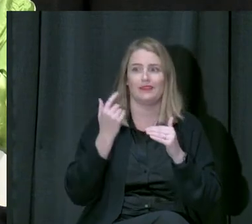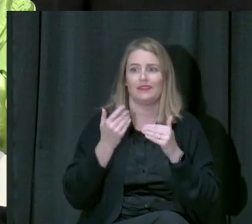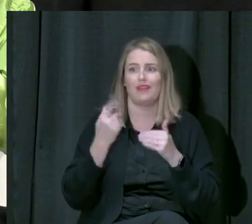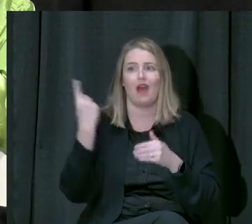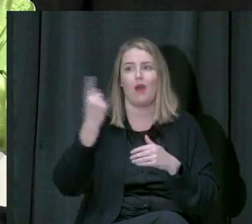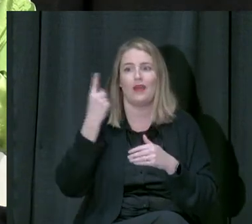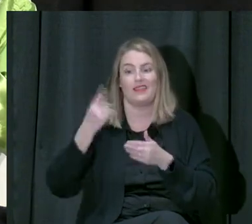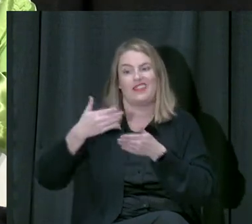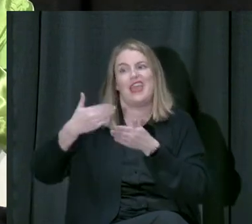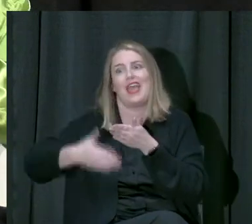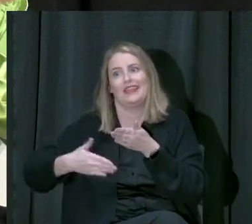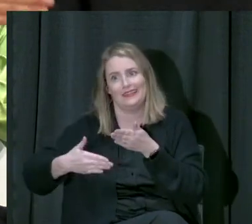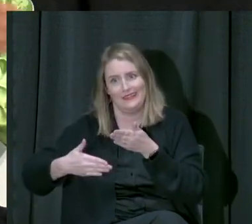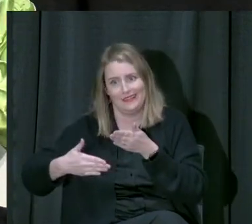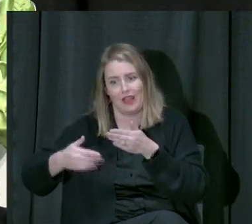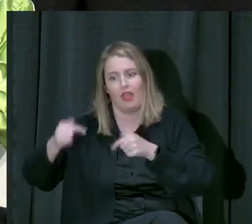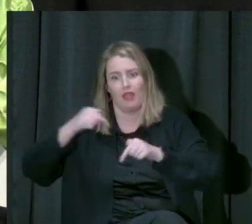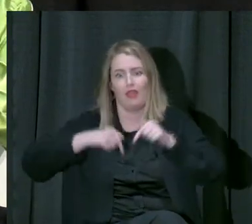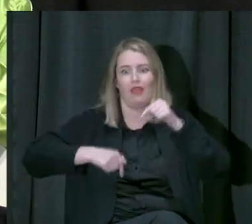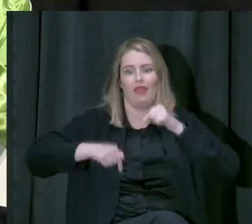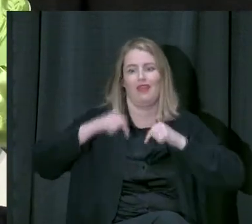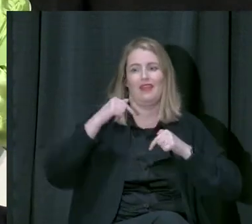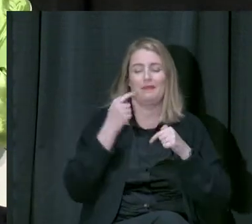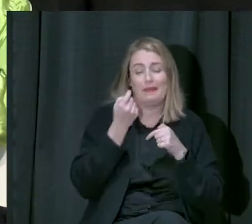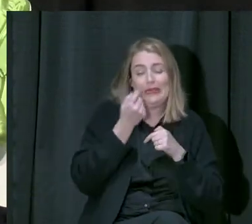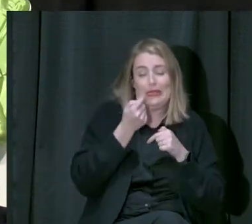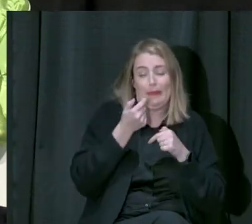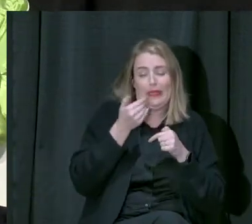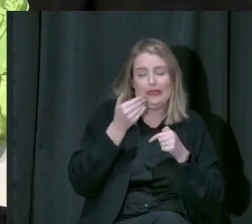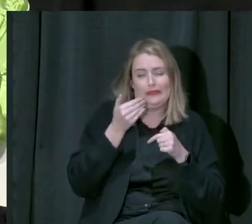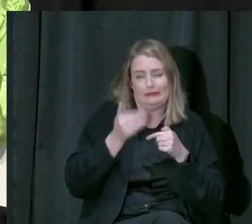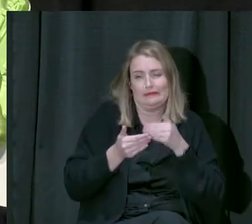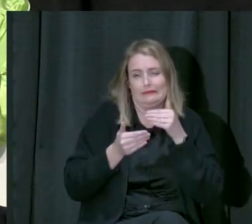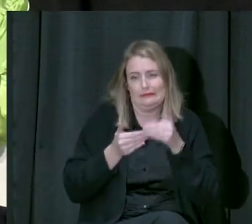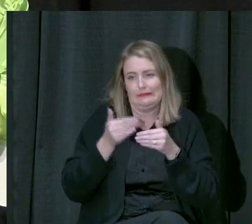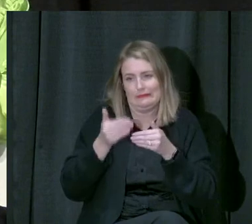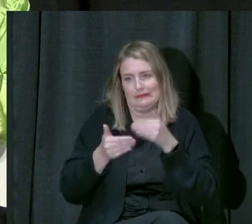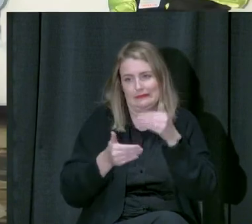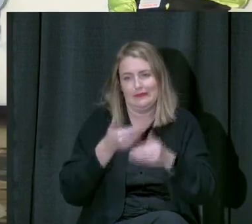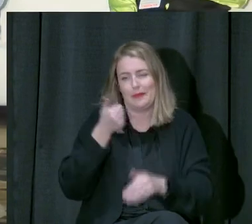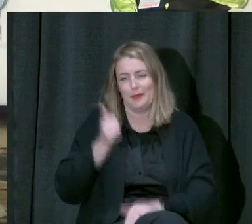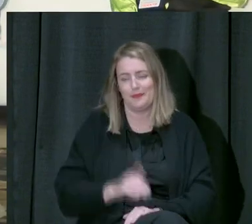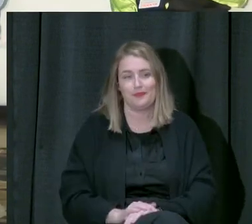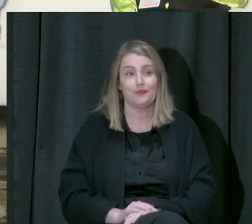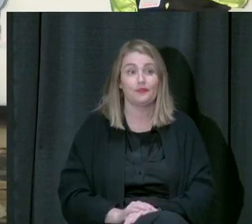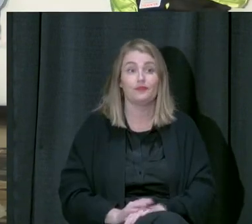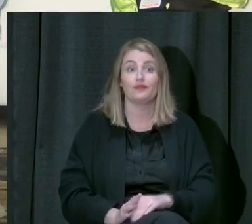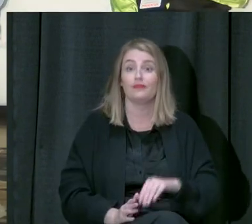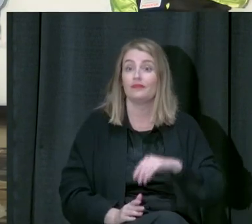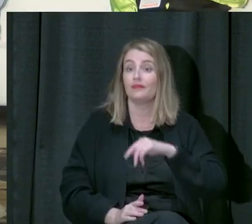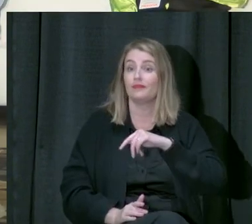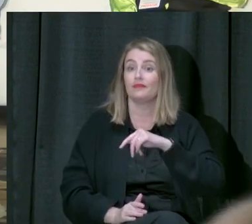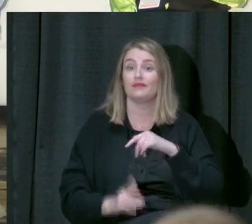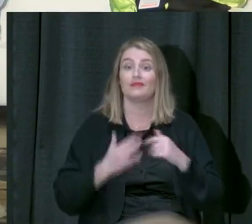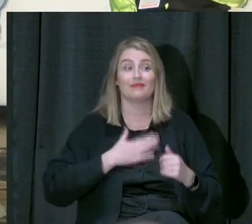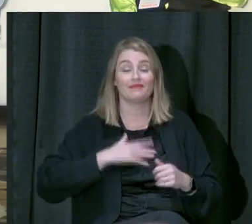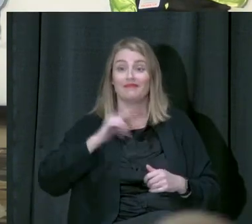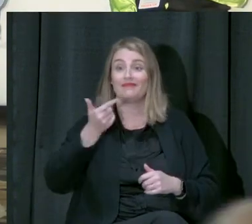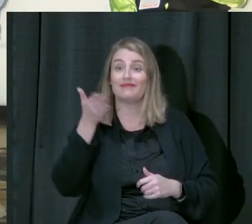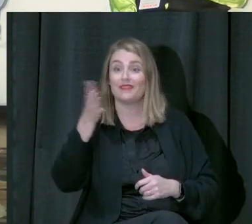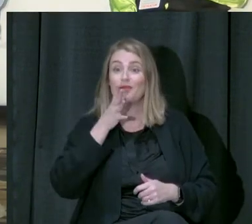doing accessibility at the end versus doing a little bit along the way. Okay, thanks very much for today. Please, this young woman